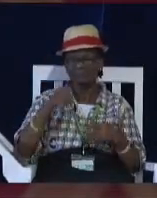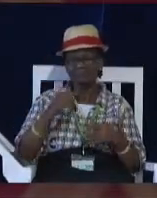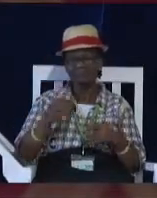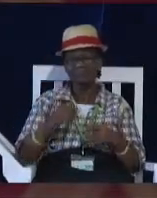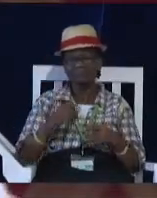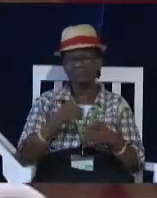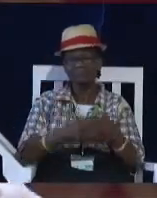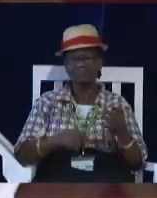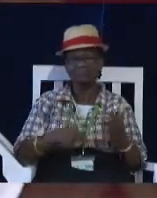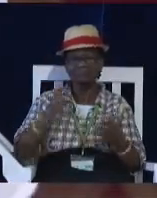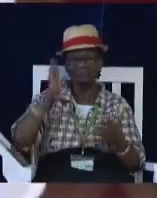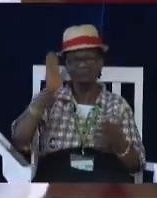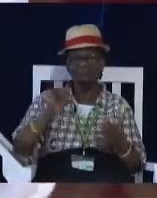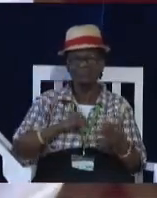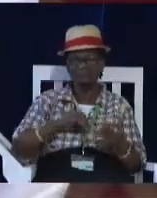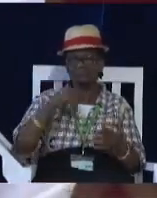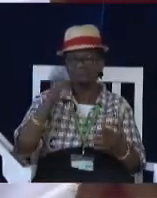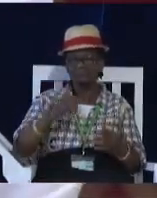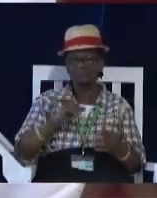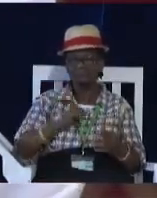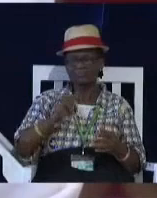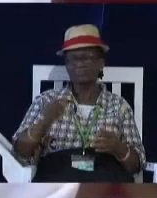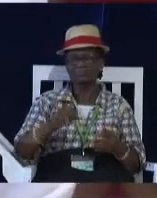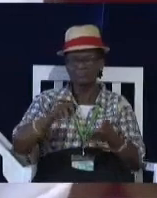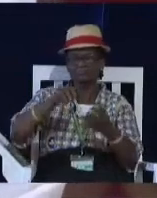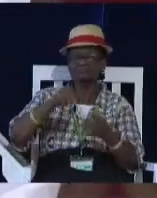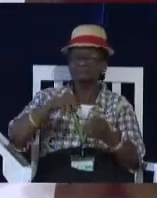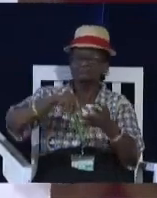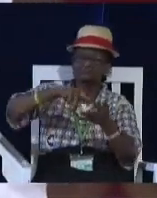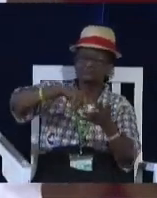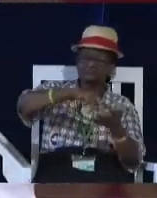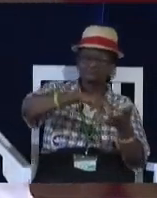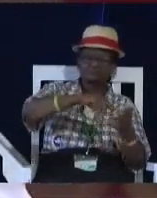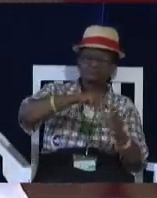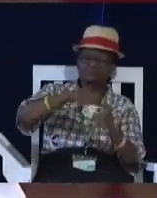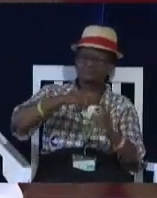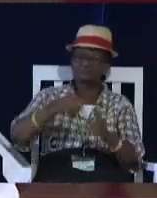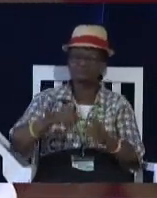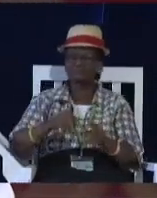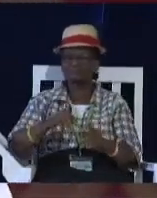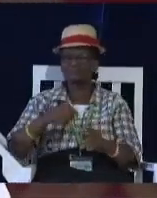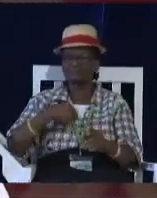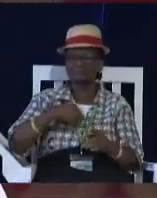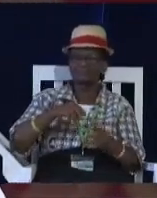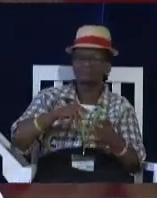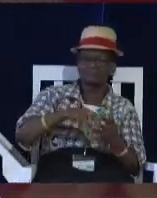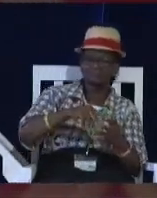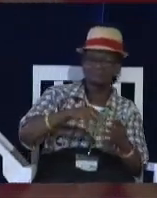What will I say I'm dancing about? I'm rejoicing your back is aching.